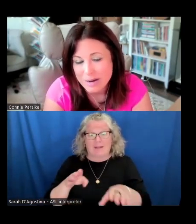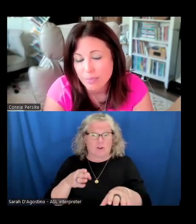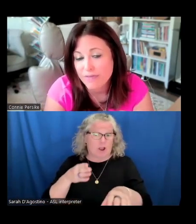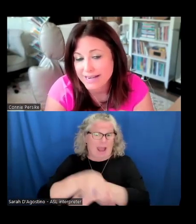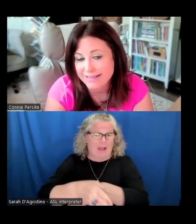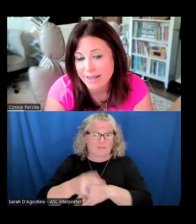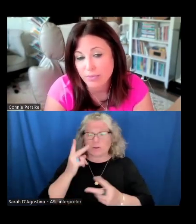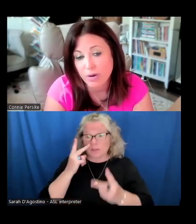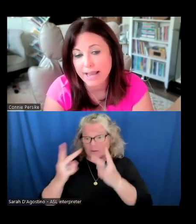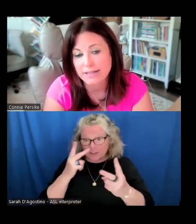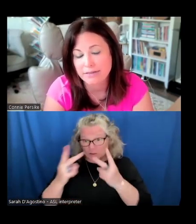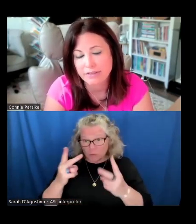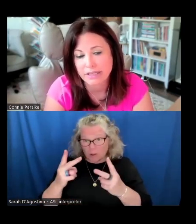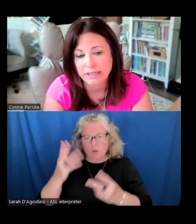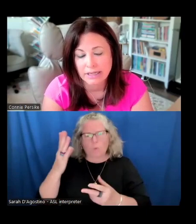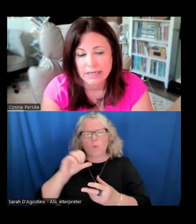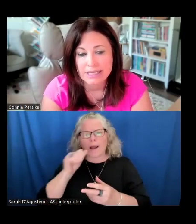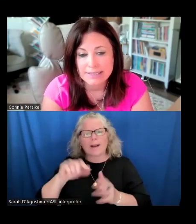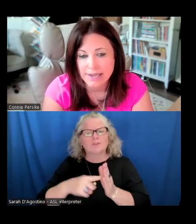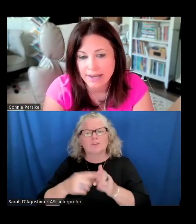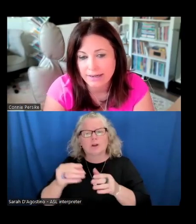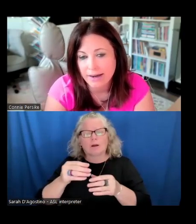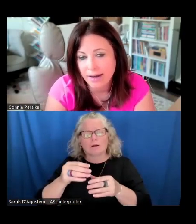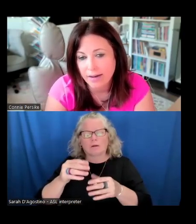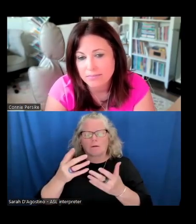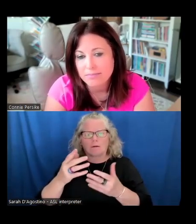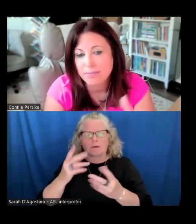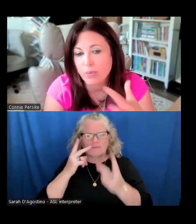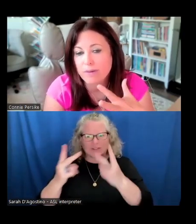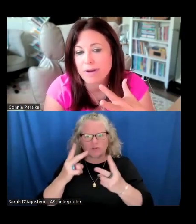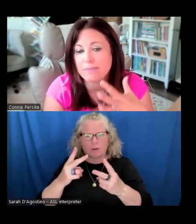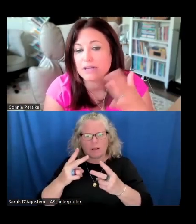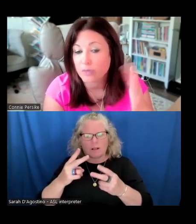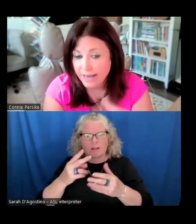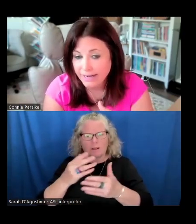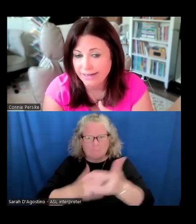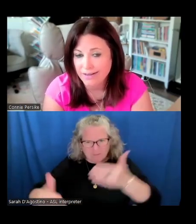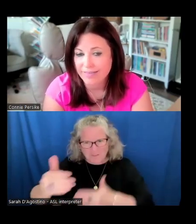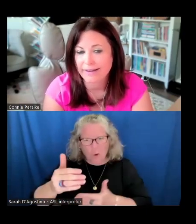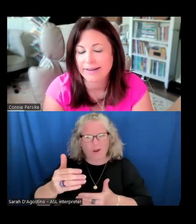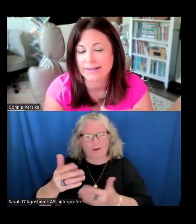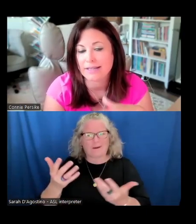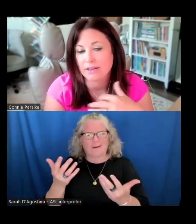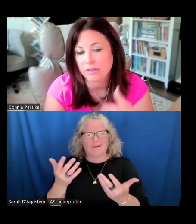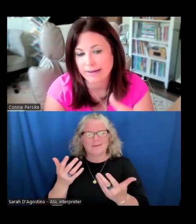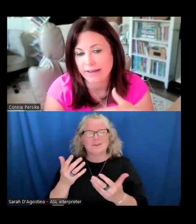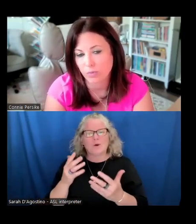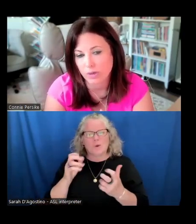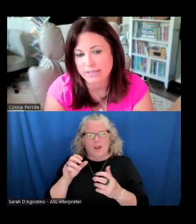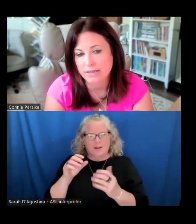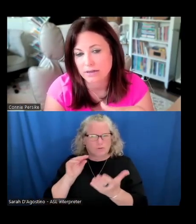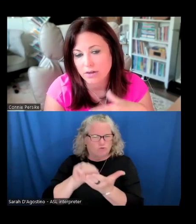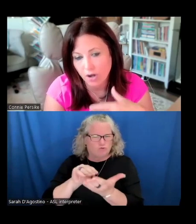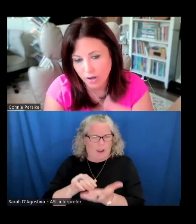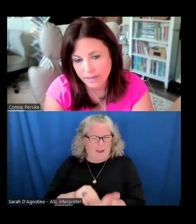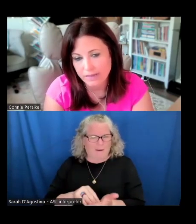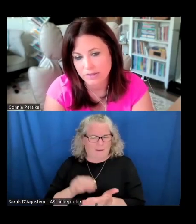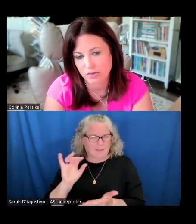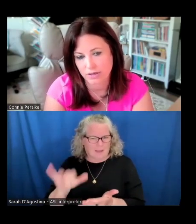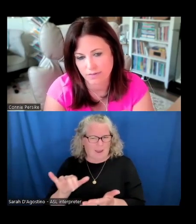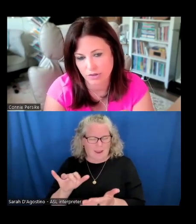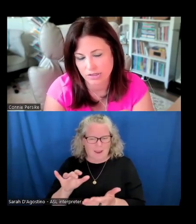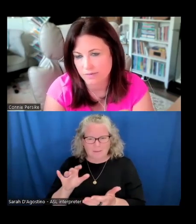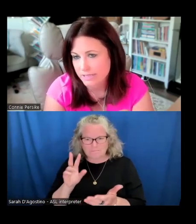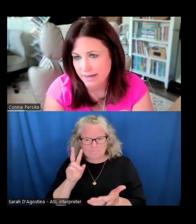start providing that proactively instead. But we want to be tracking all that and looking at what's calming